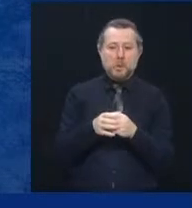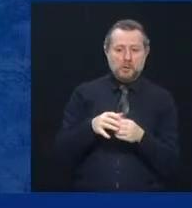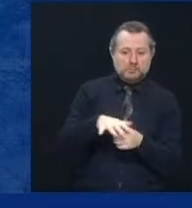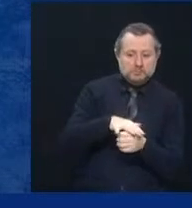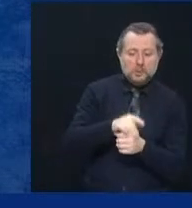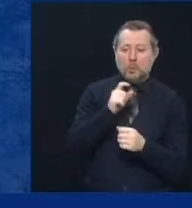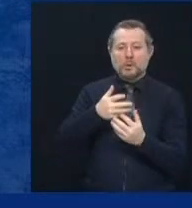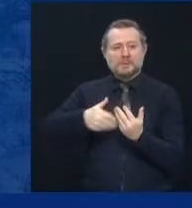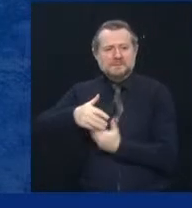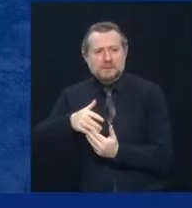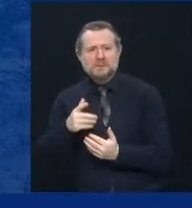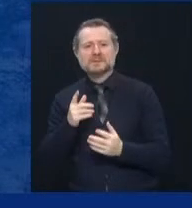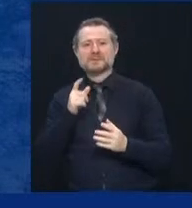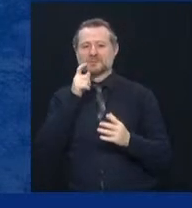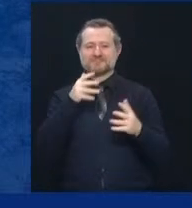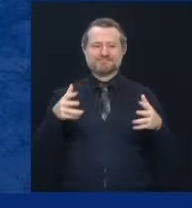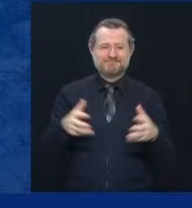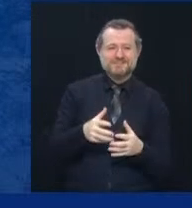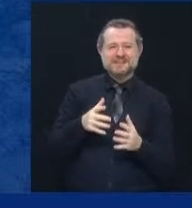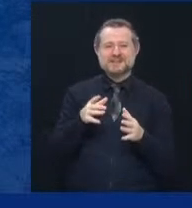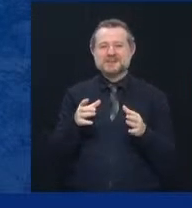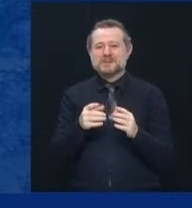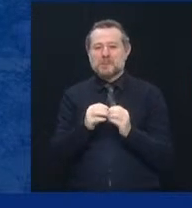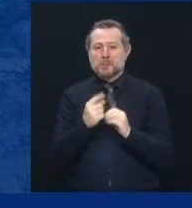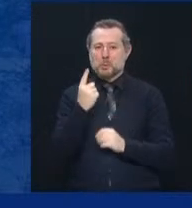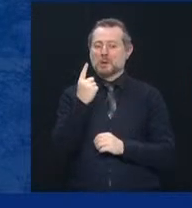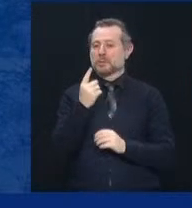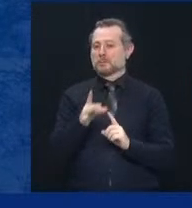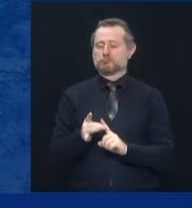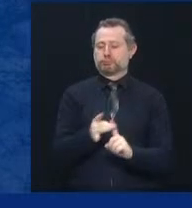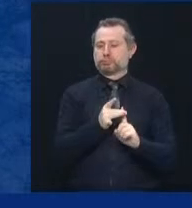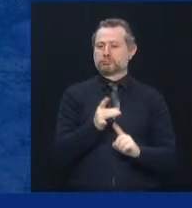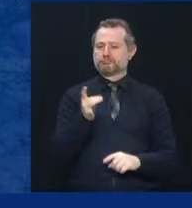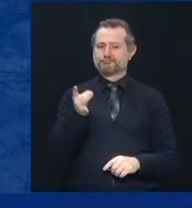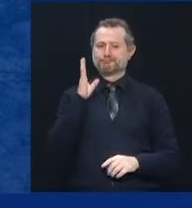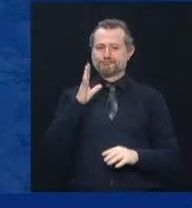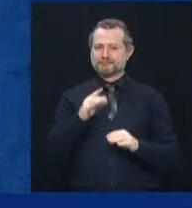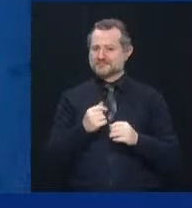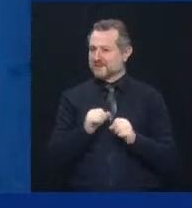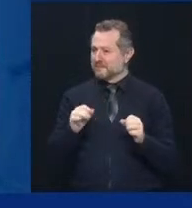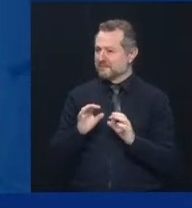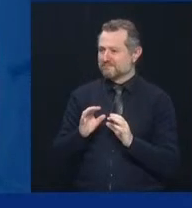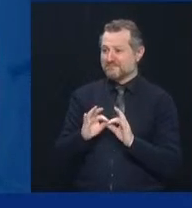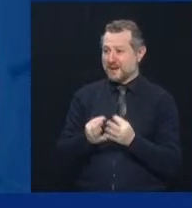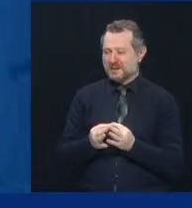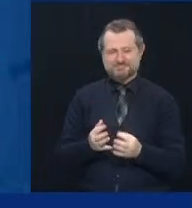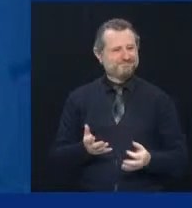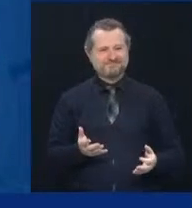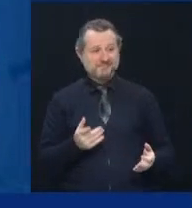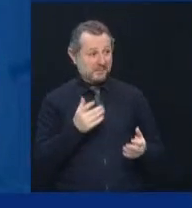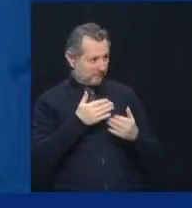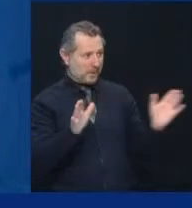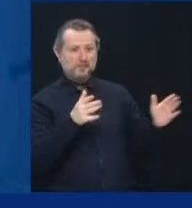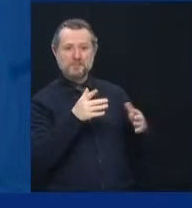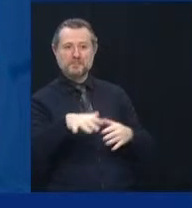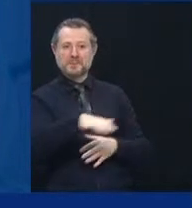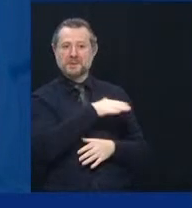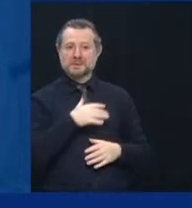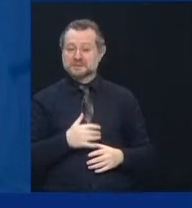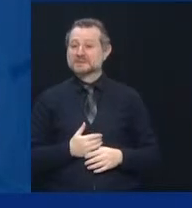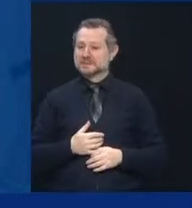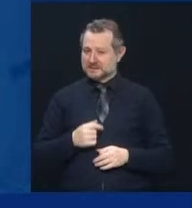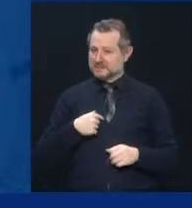family gatherings. You think you're safe, I'm only with family, but that can be quite illusory. There